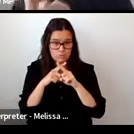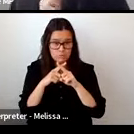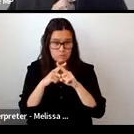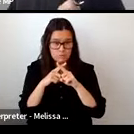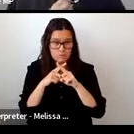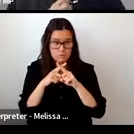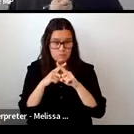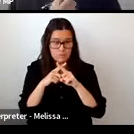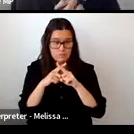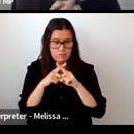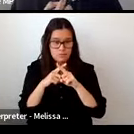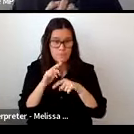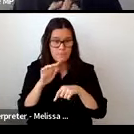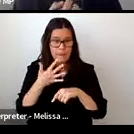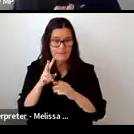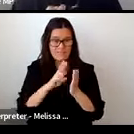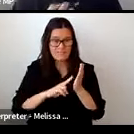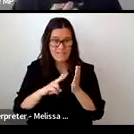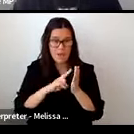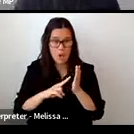submit orally to us.